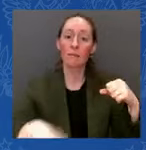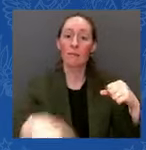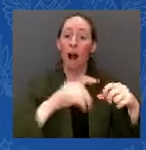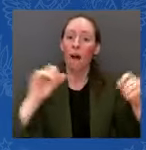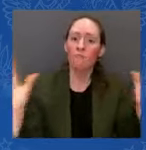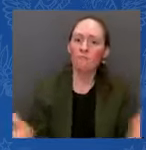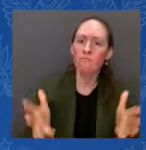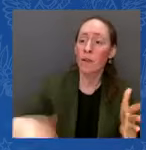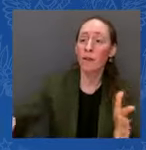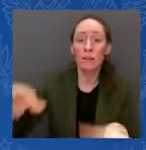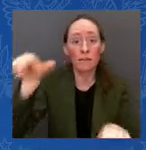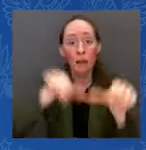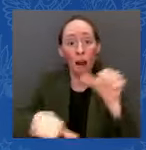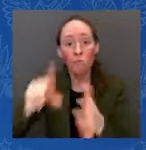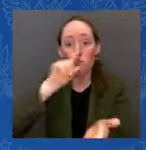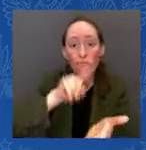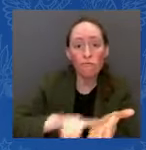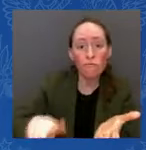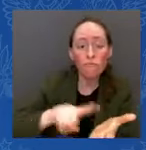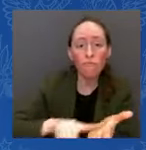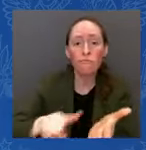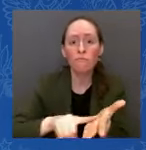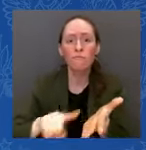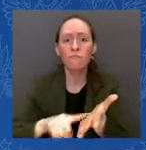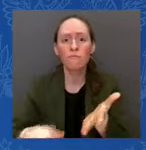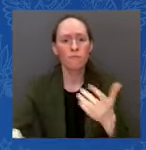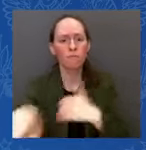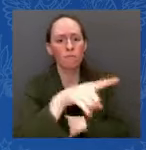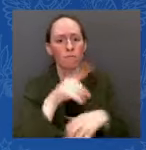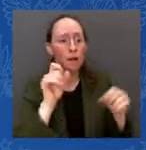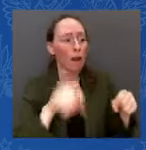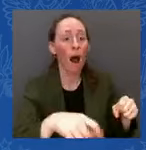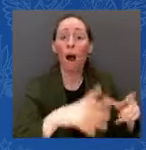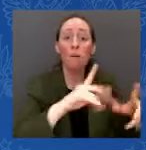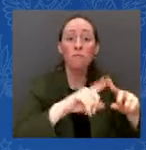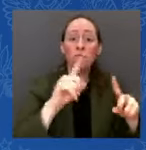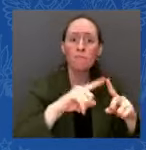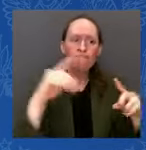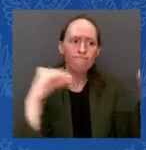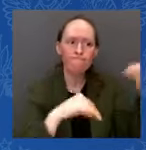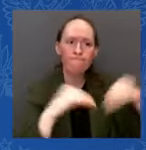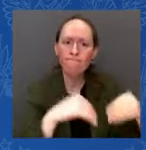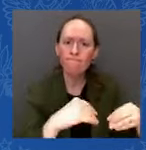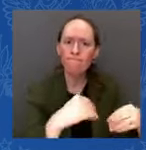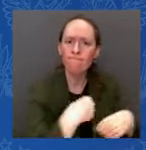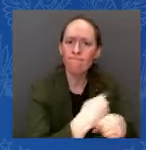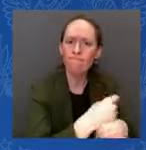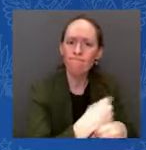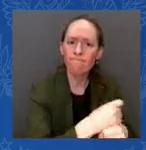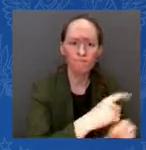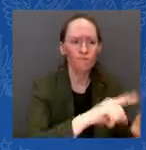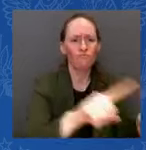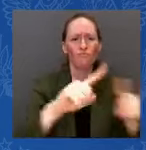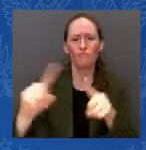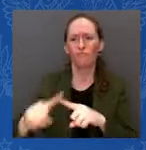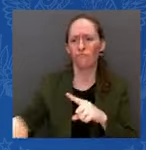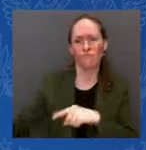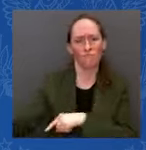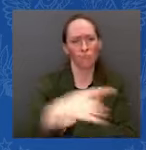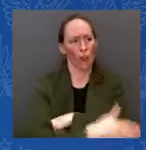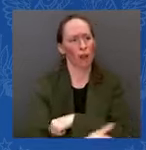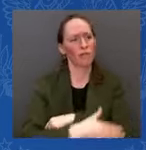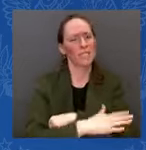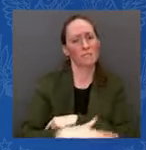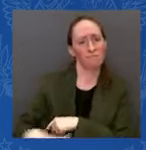workforce, our countries closer together, closer than ever. Let me emphasize again, nuclear